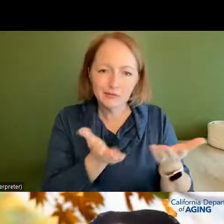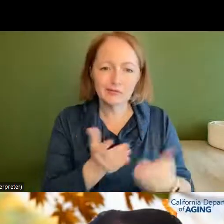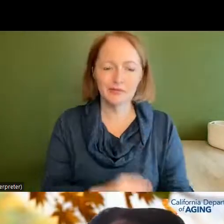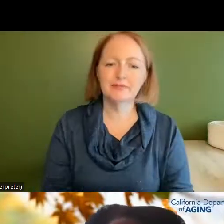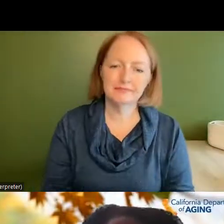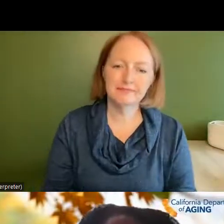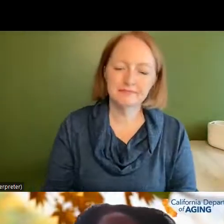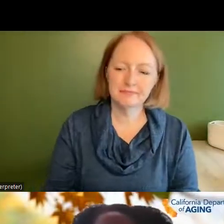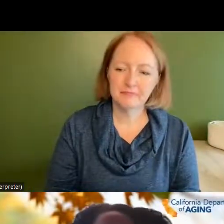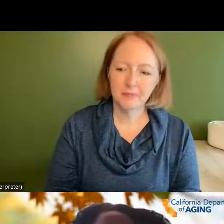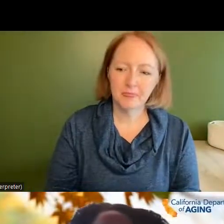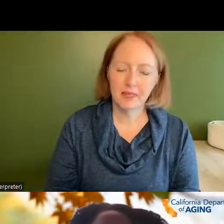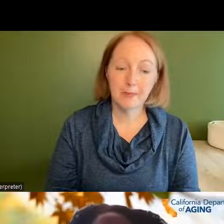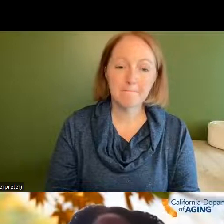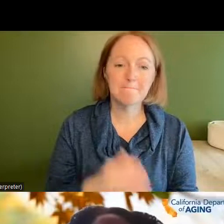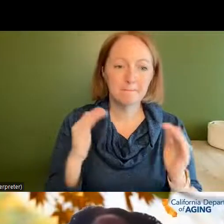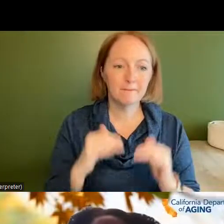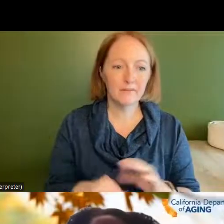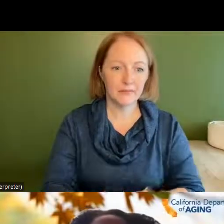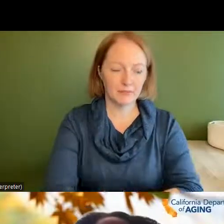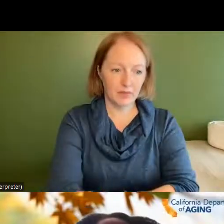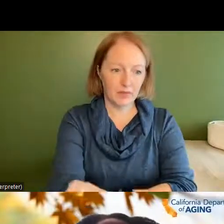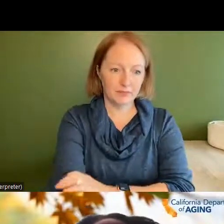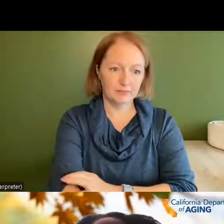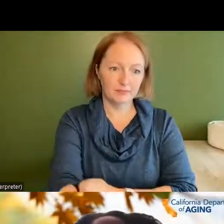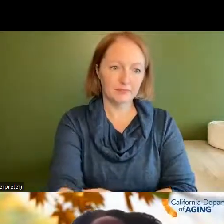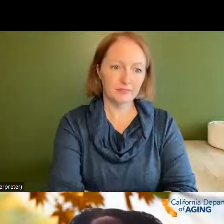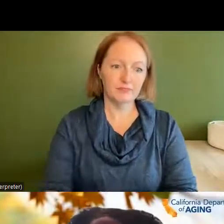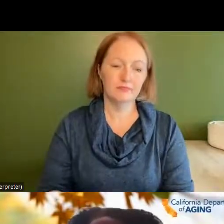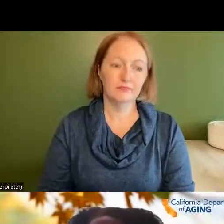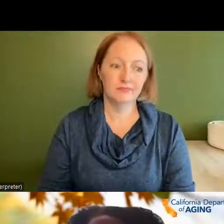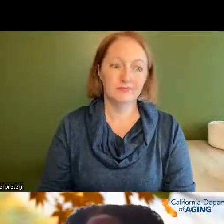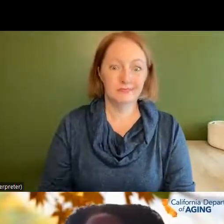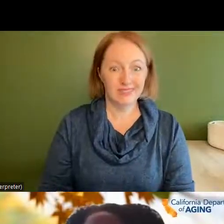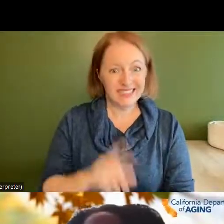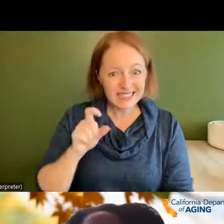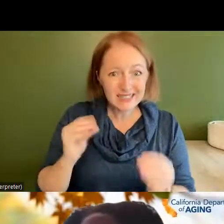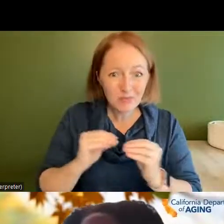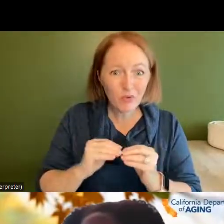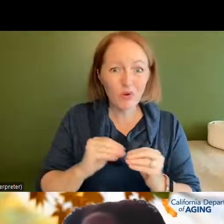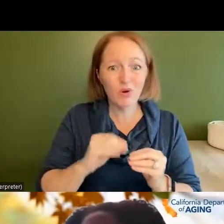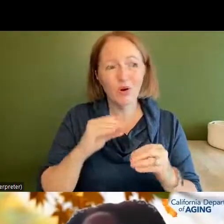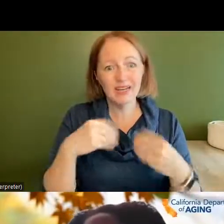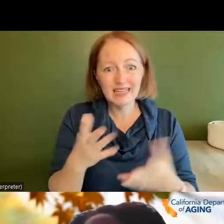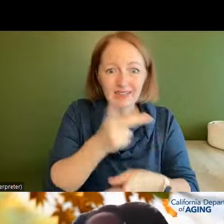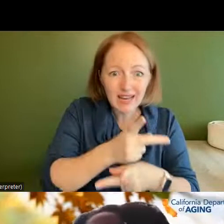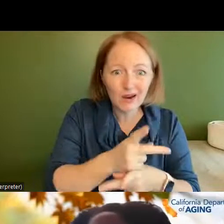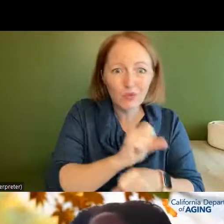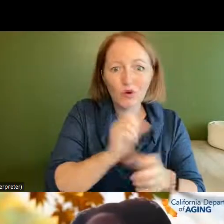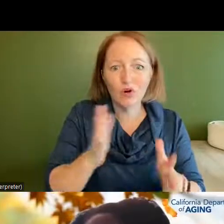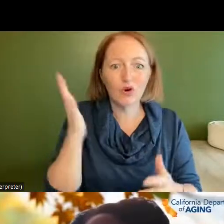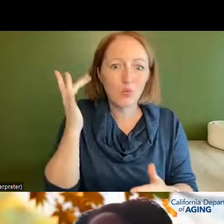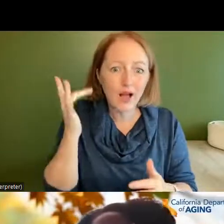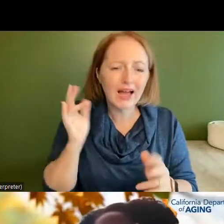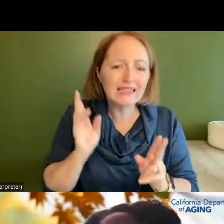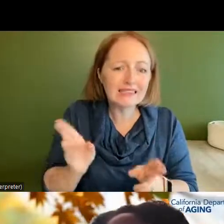marginalized. Next slide, please. And so the need for direct care workers is urgent because